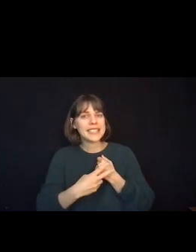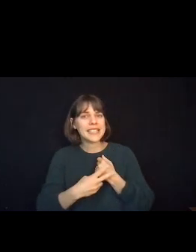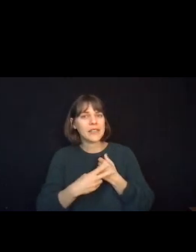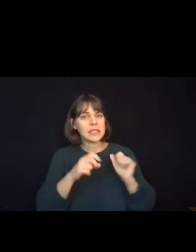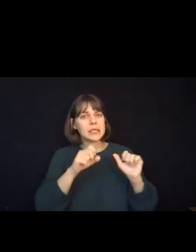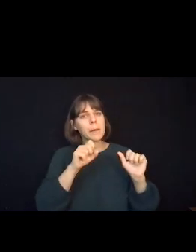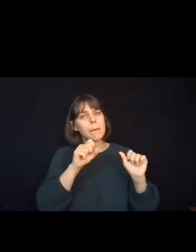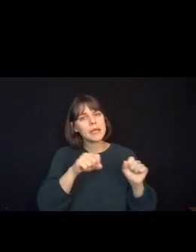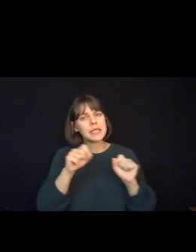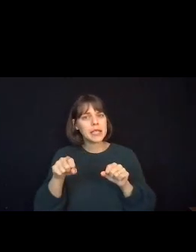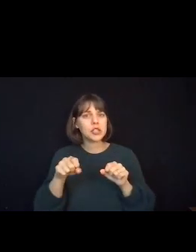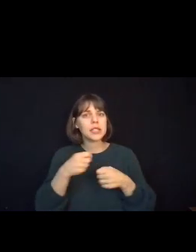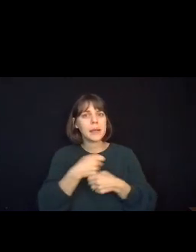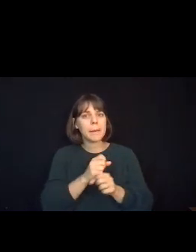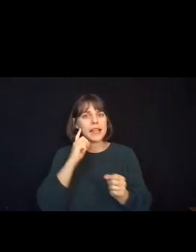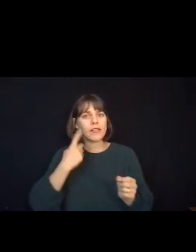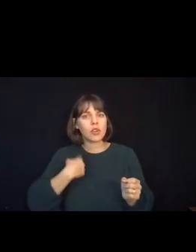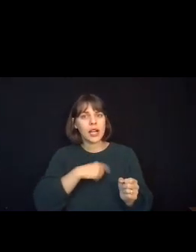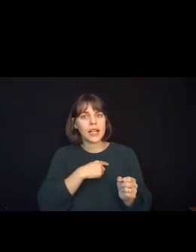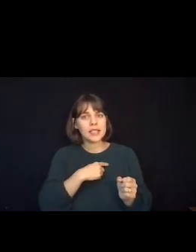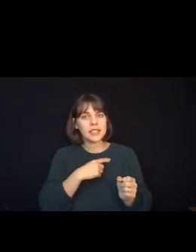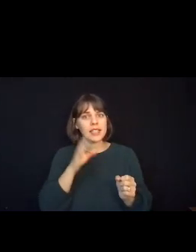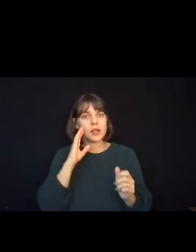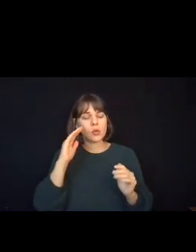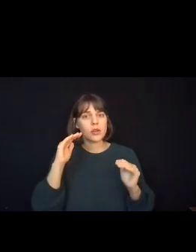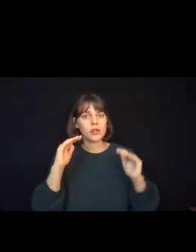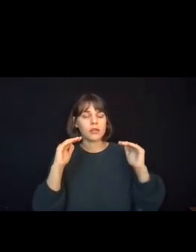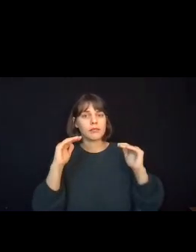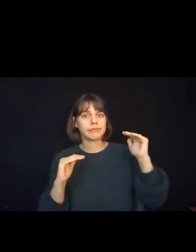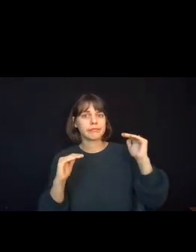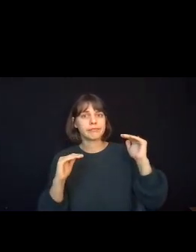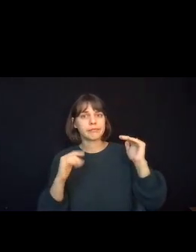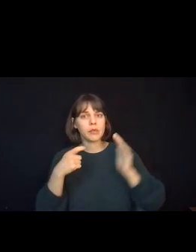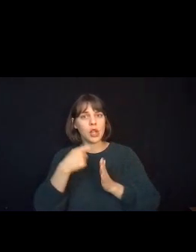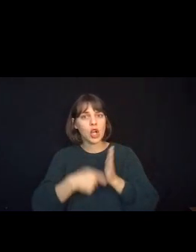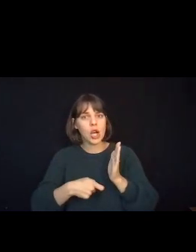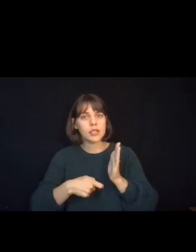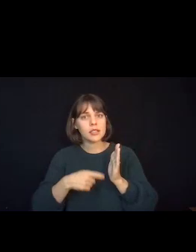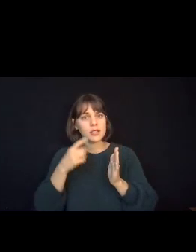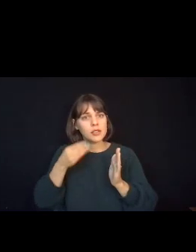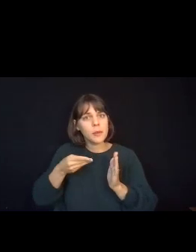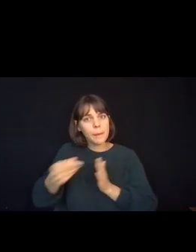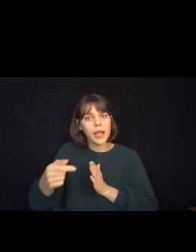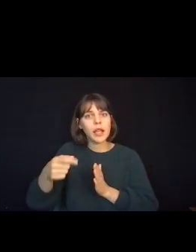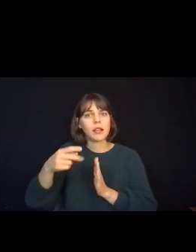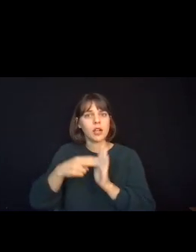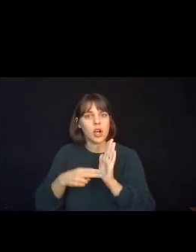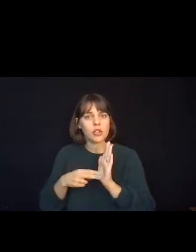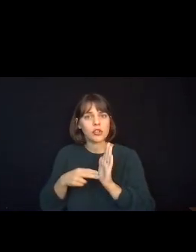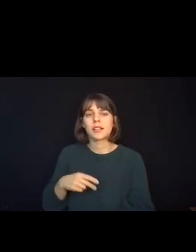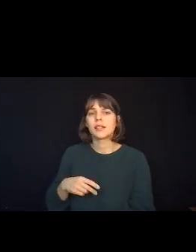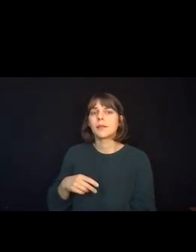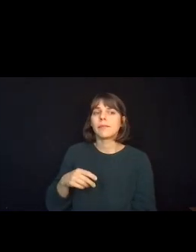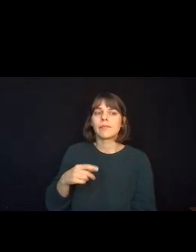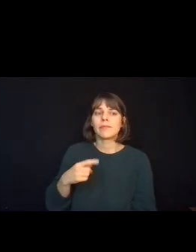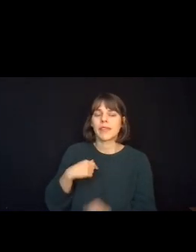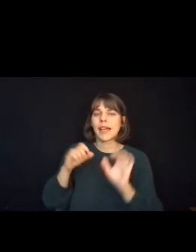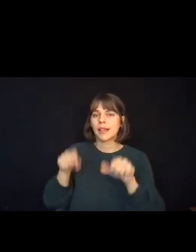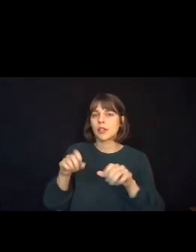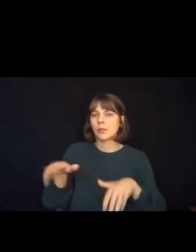they may have generated for us that offsets the cost for the contract. So I can get